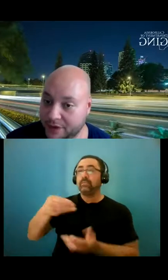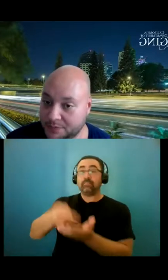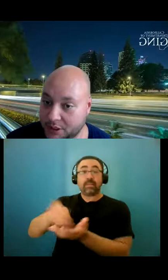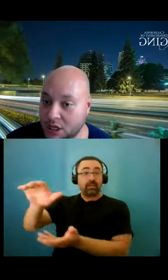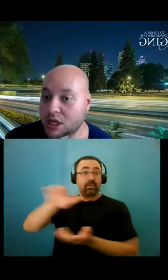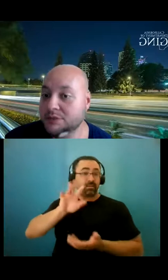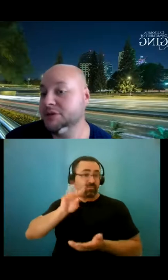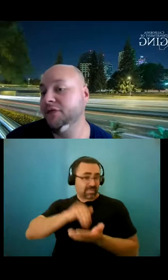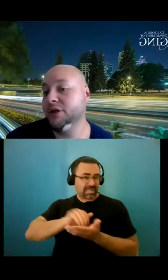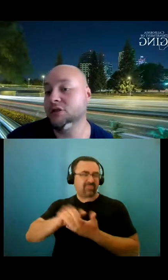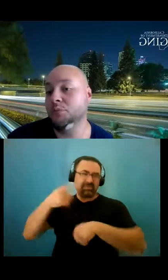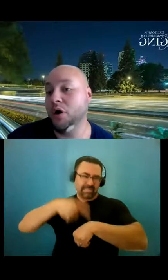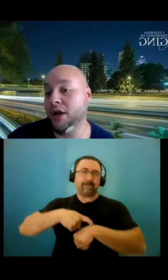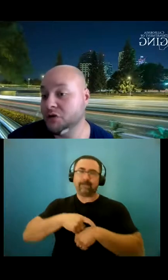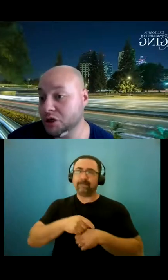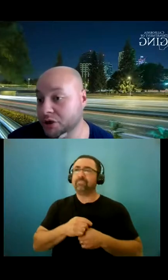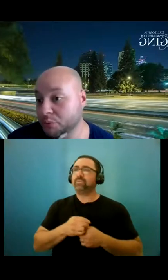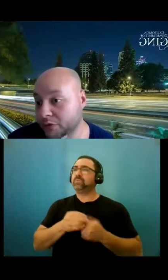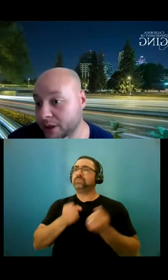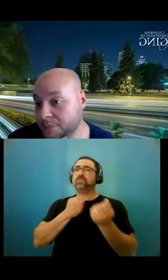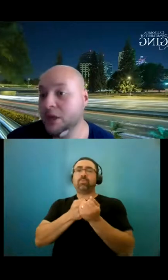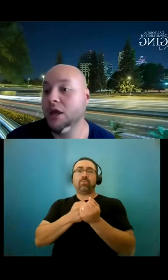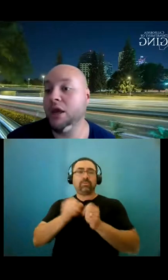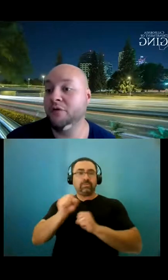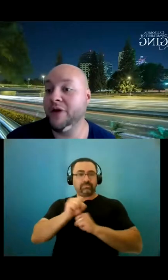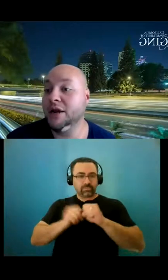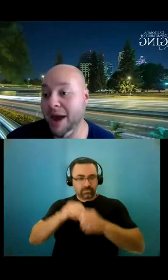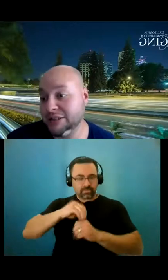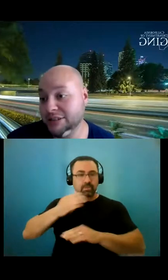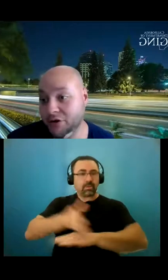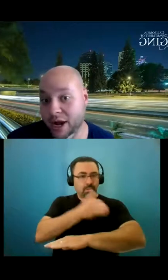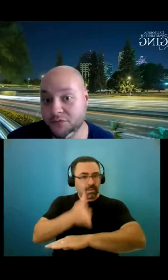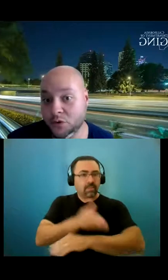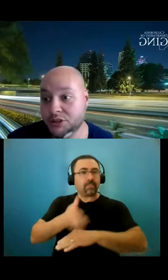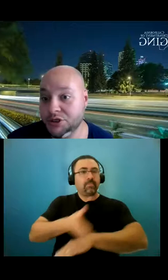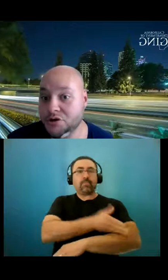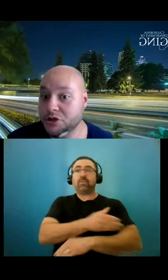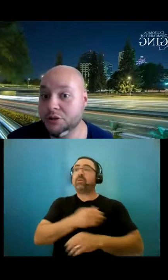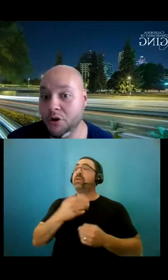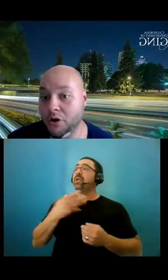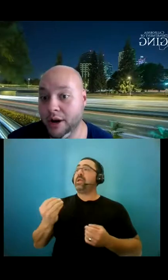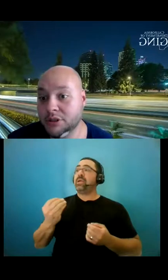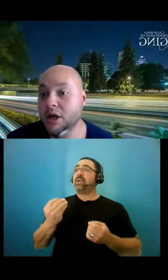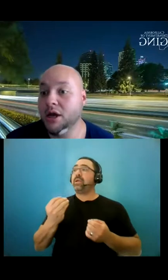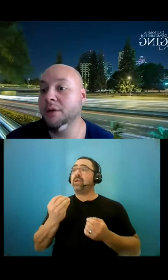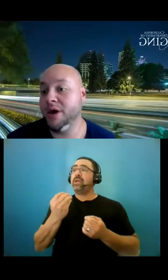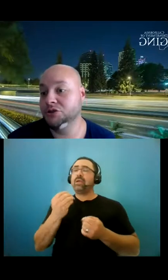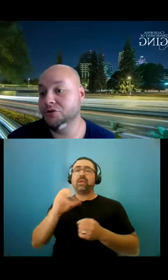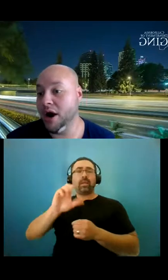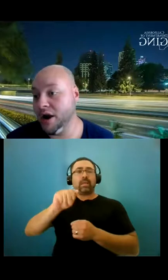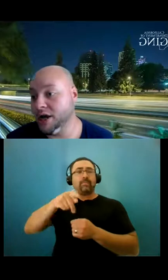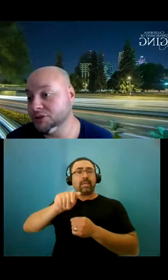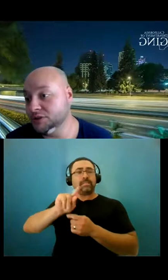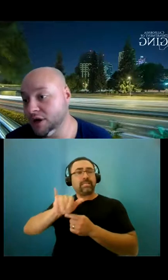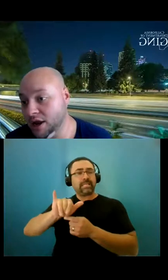one-time investment, specifically to support infrastructure improvement and provide capacity grants for senior nutrition programs managed